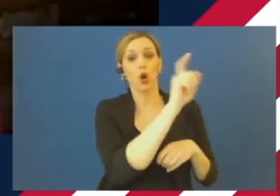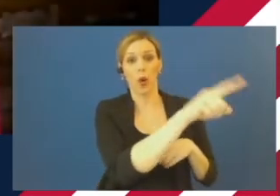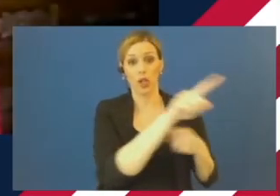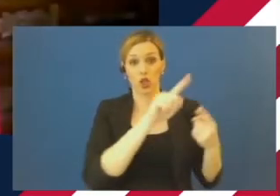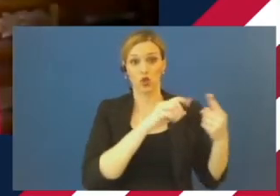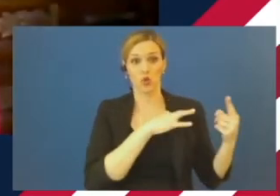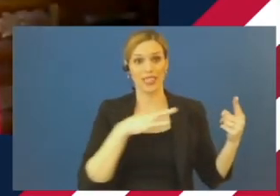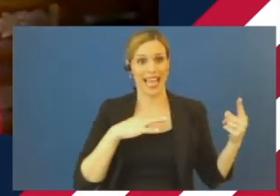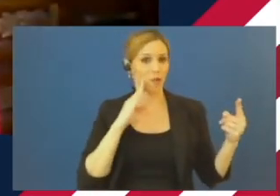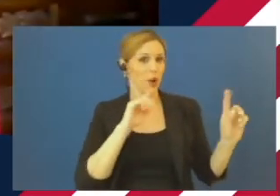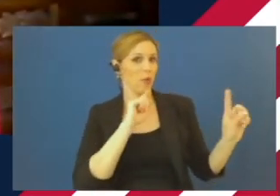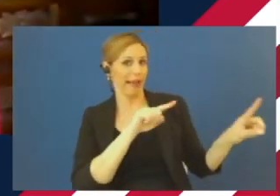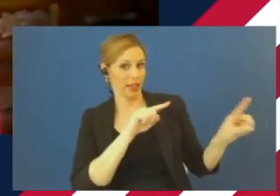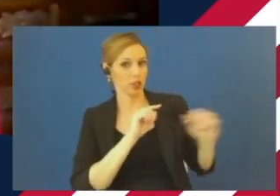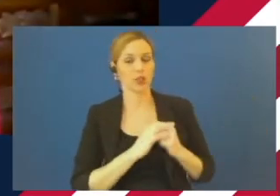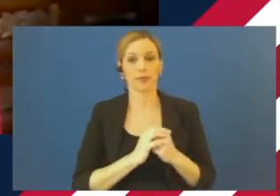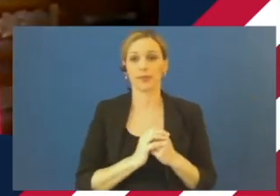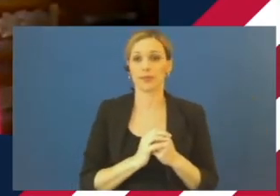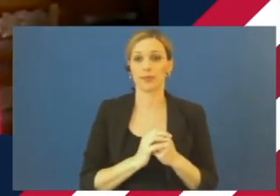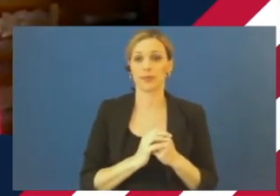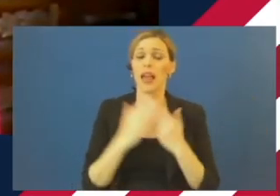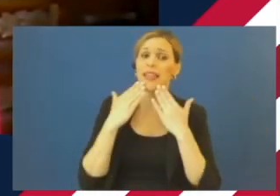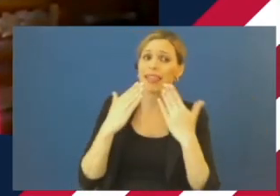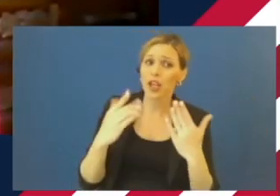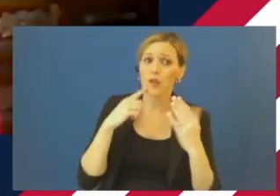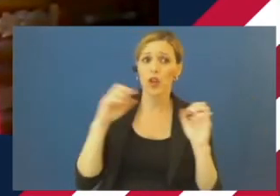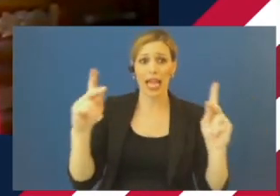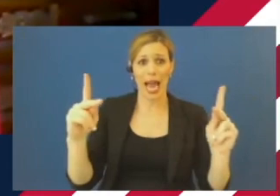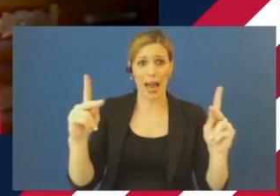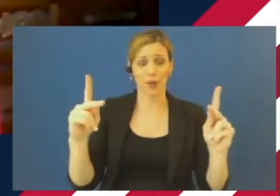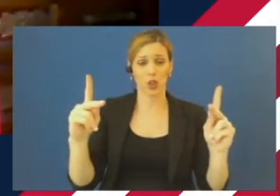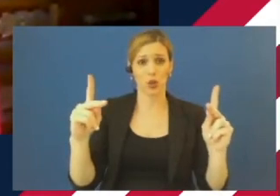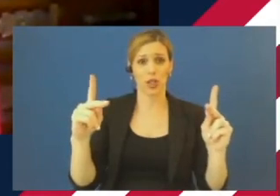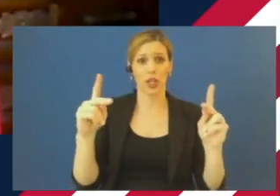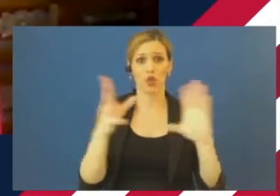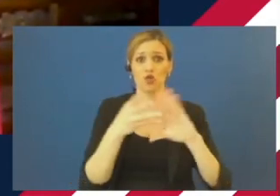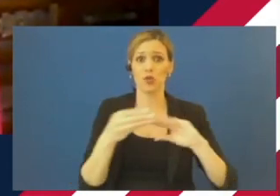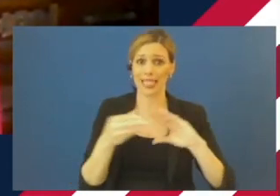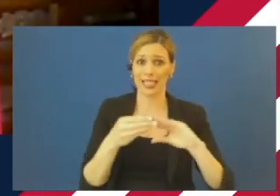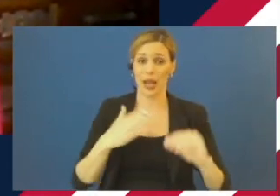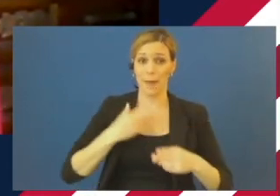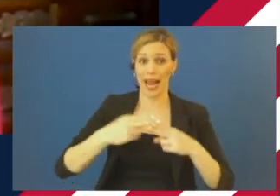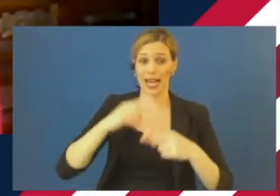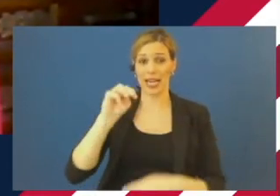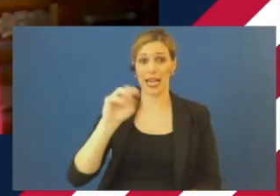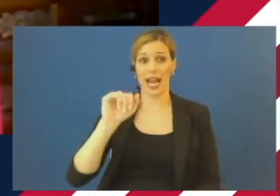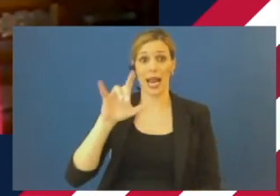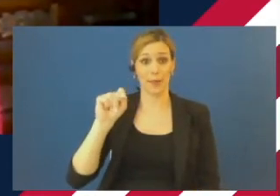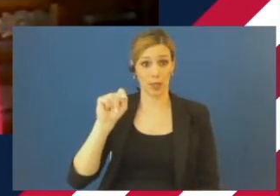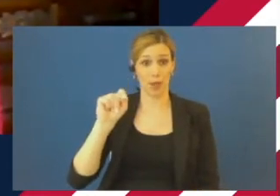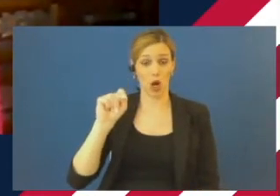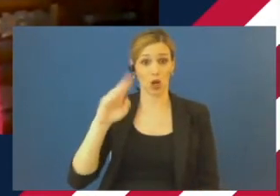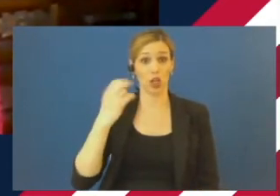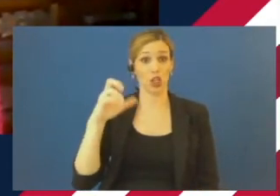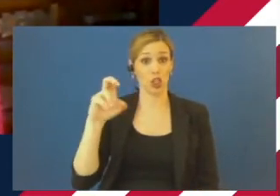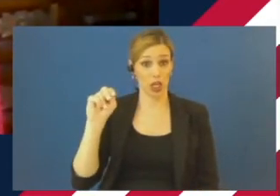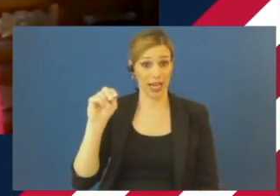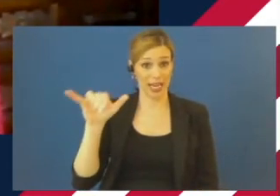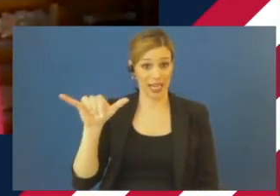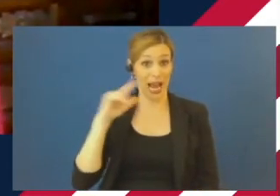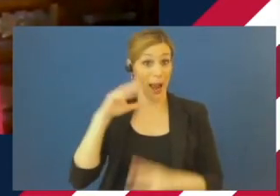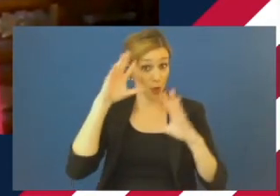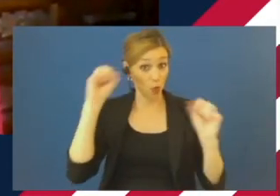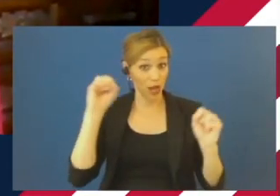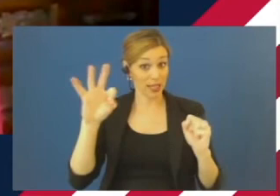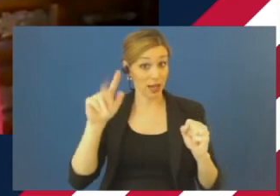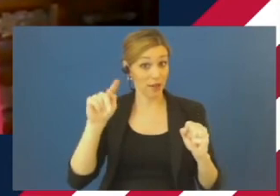Thank you for the opportunity to testify. My name is Margaret Cheney. I'm the president of the Tucson Education Association, and I've been a teacher in